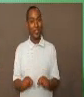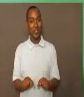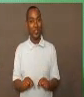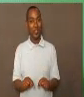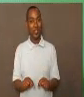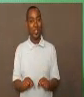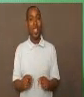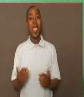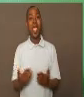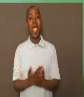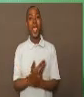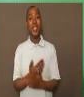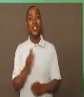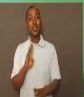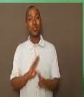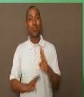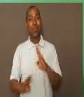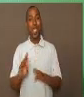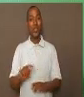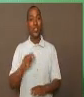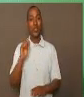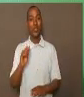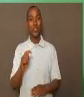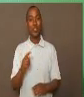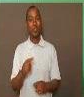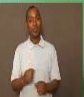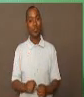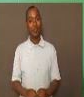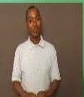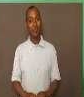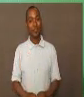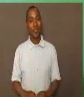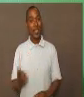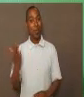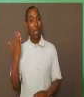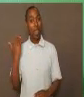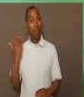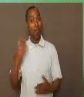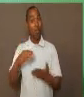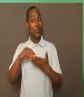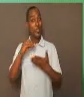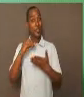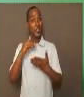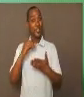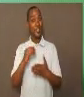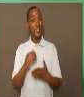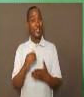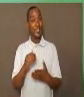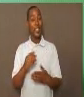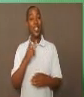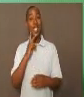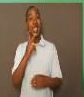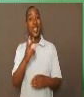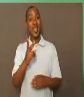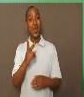new applications of biotechnology. In our last lesson, we looked